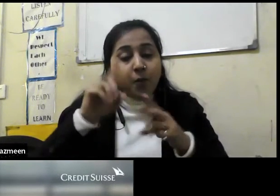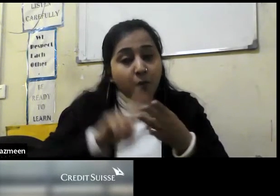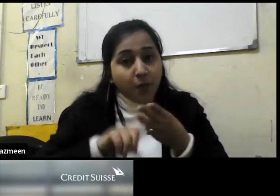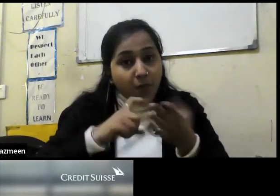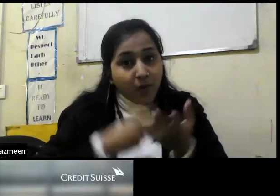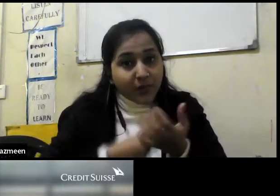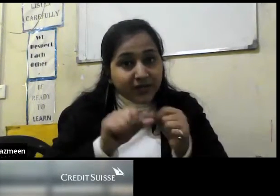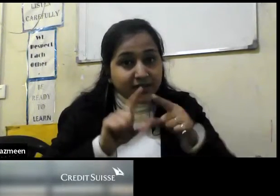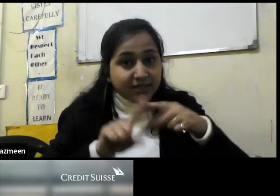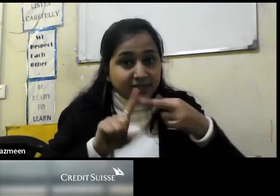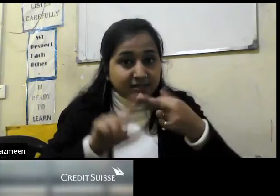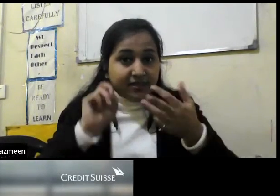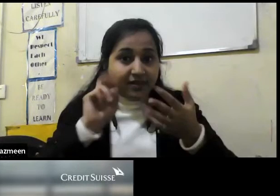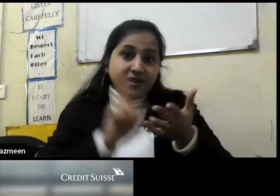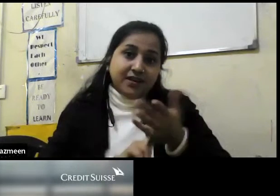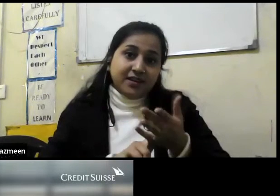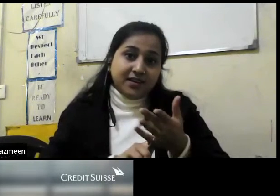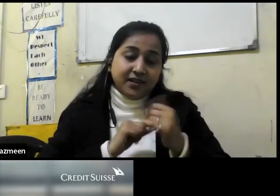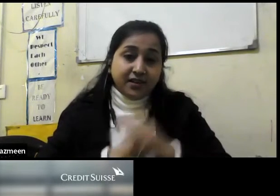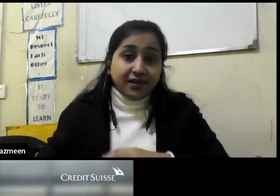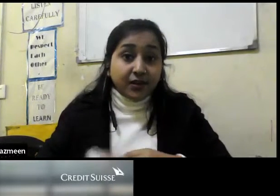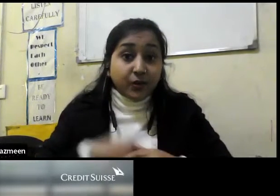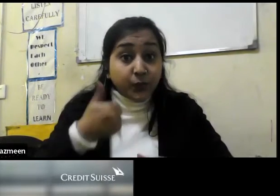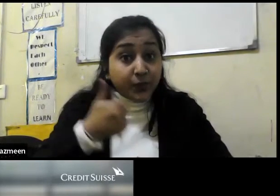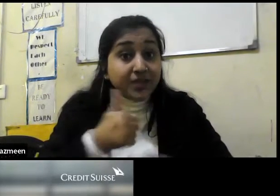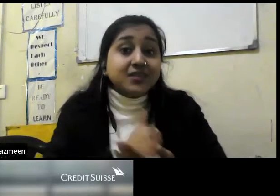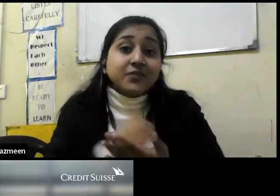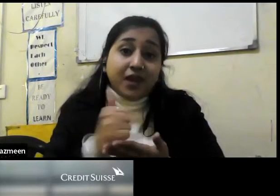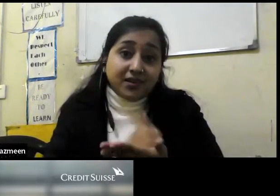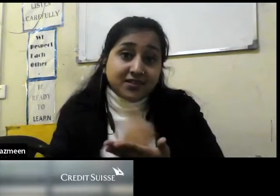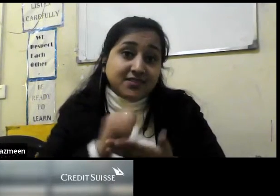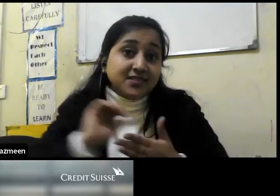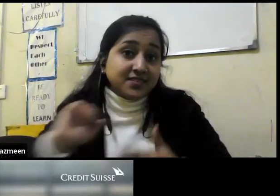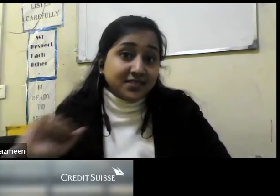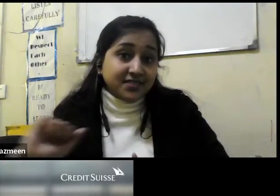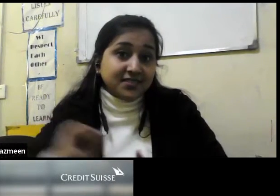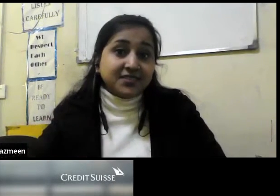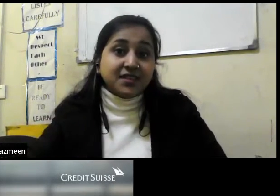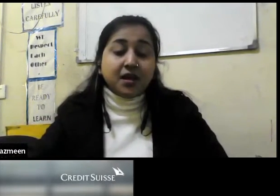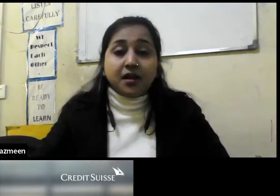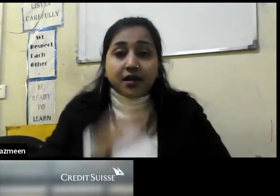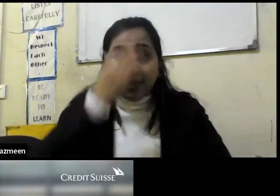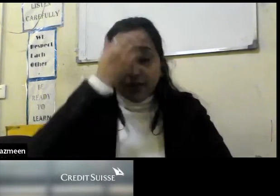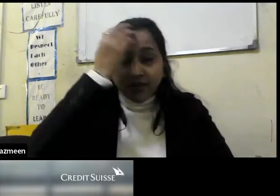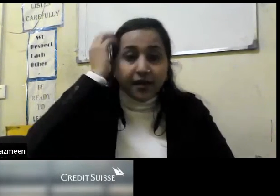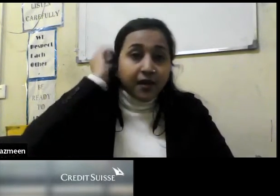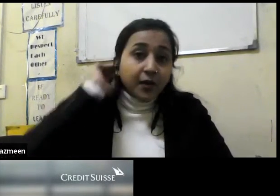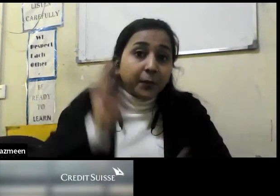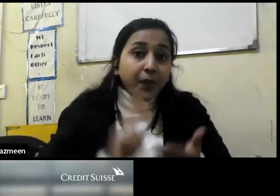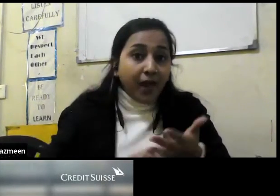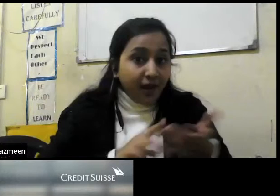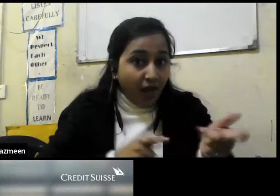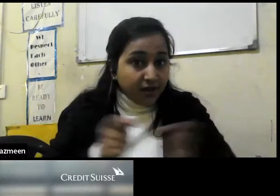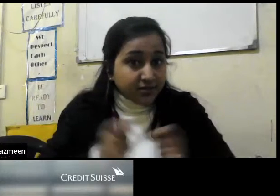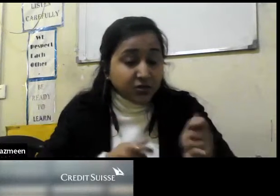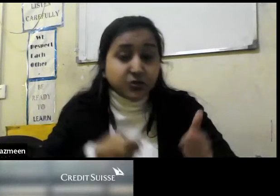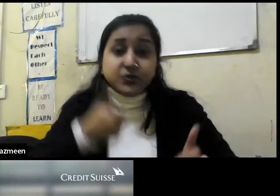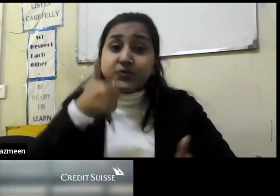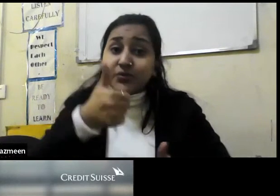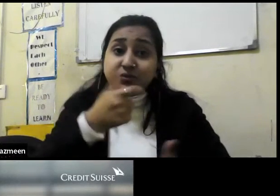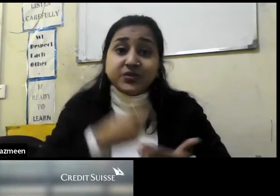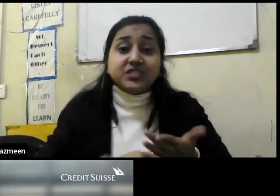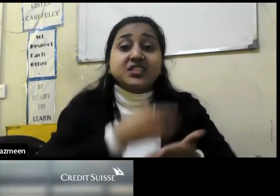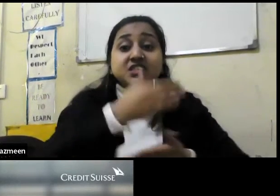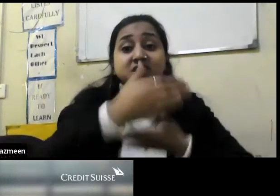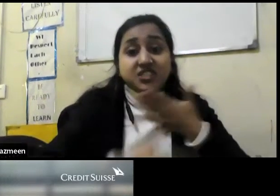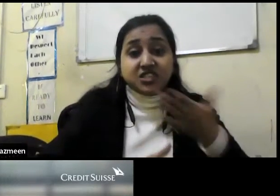systems and procedures, adhering to best practices, maintaining healthy employee relationships, and creating an amicable